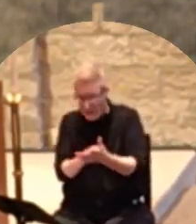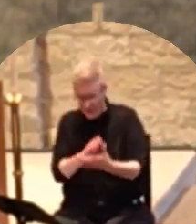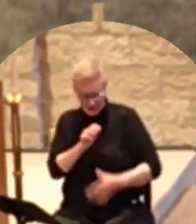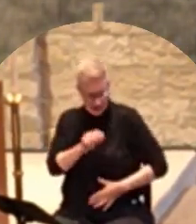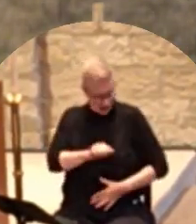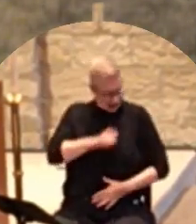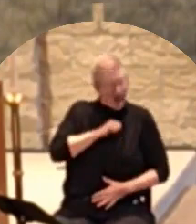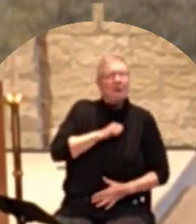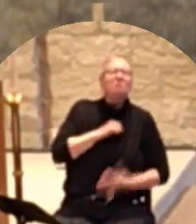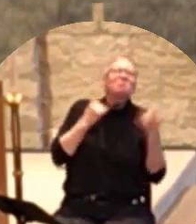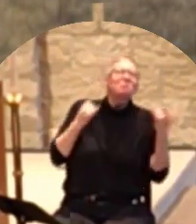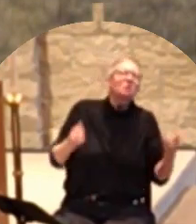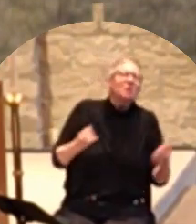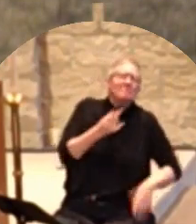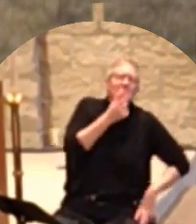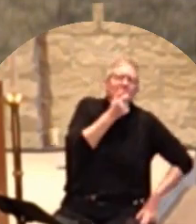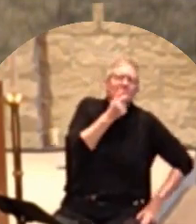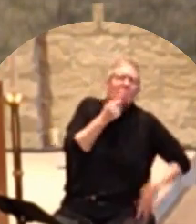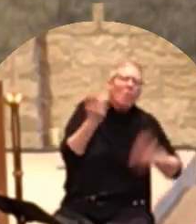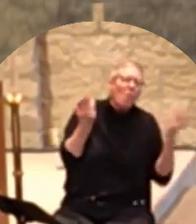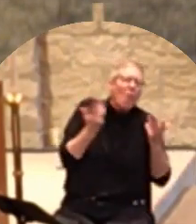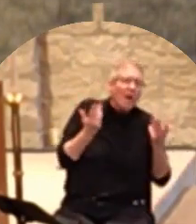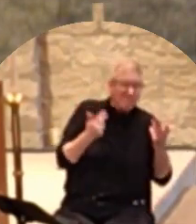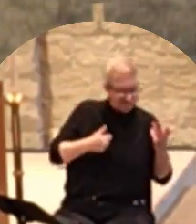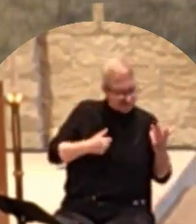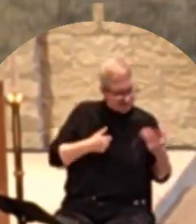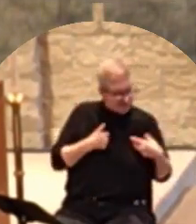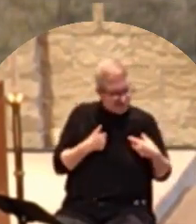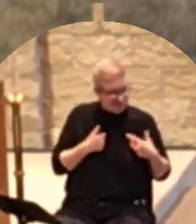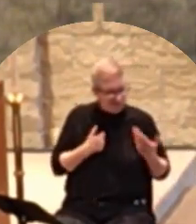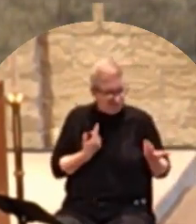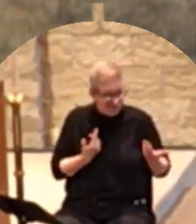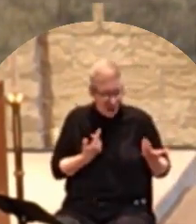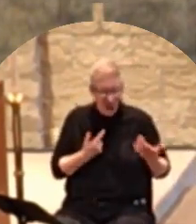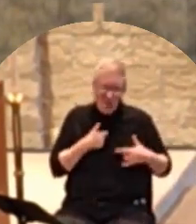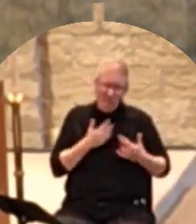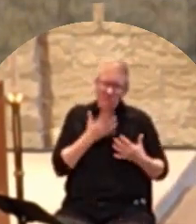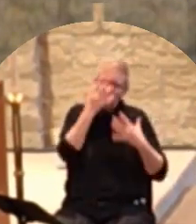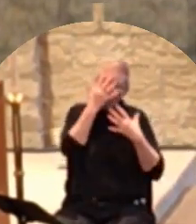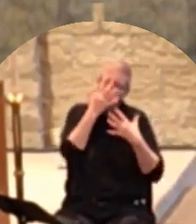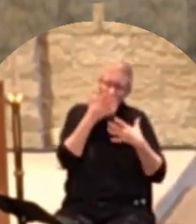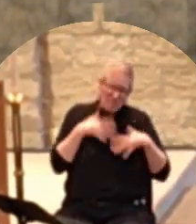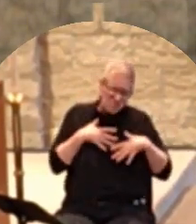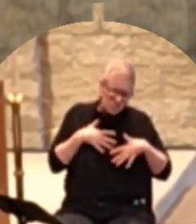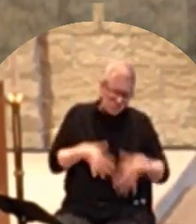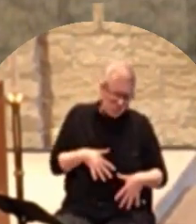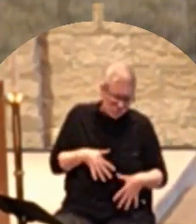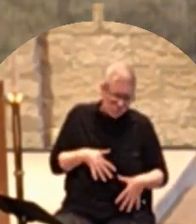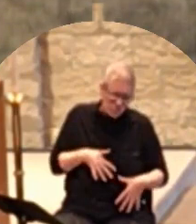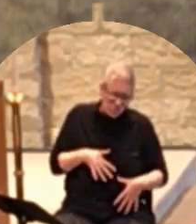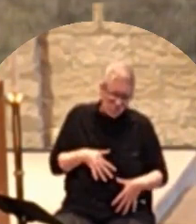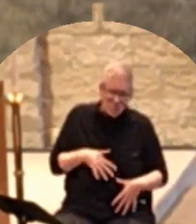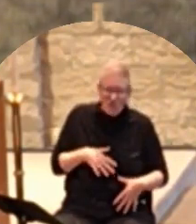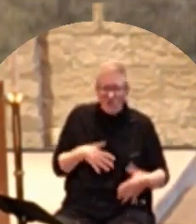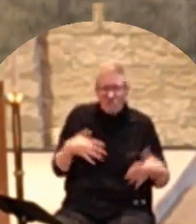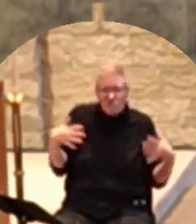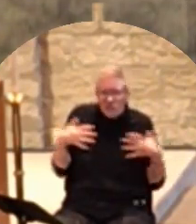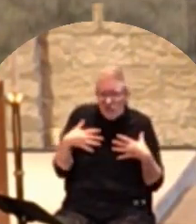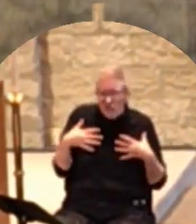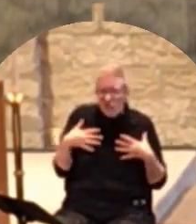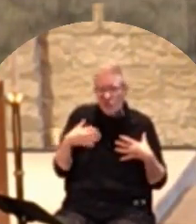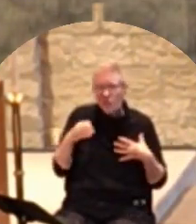going to have for the day. Whether it's going to doom or gloom, or whether I'm stepping forth to believe something